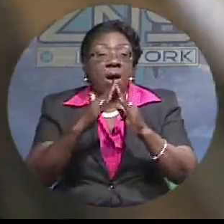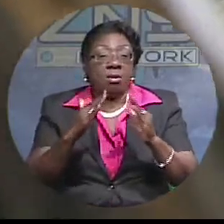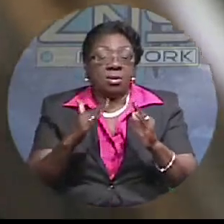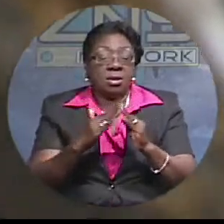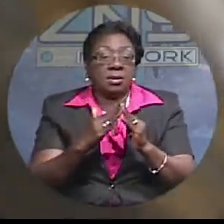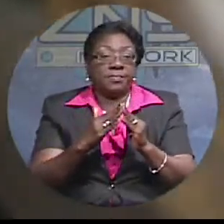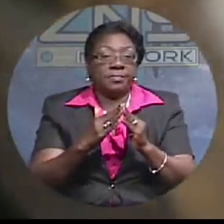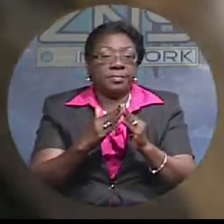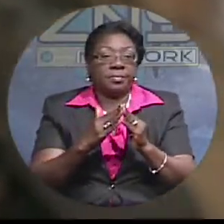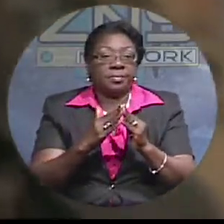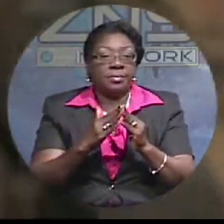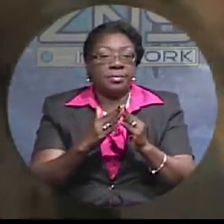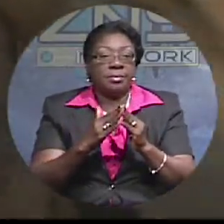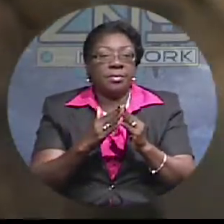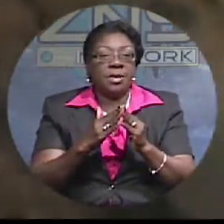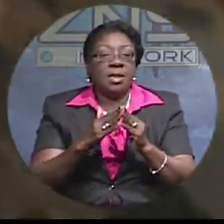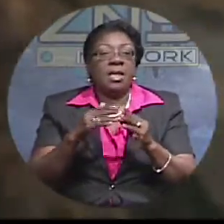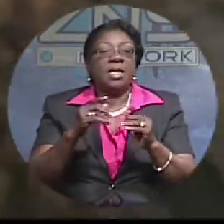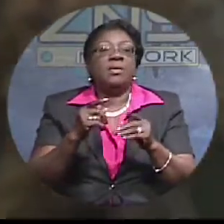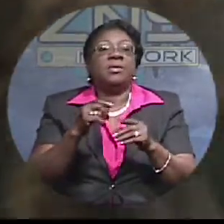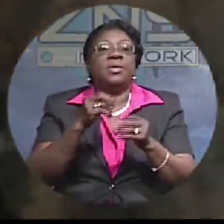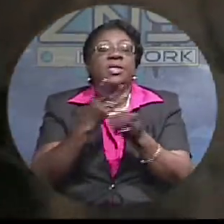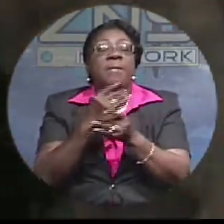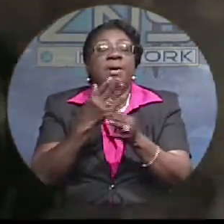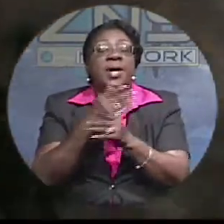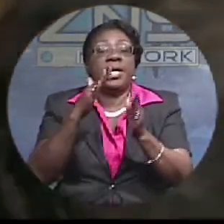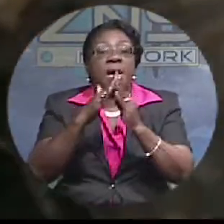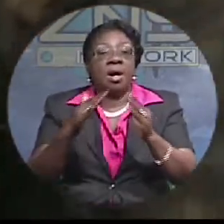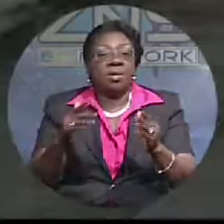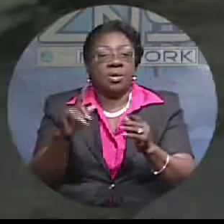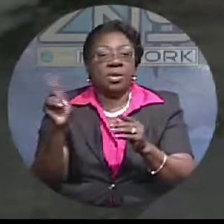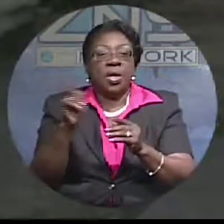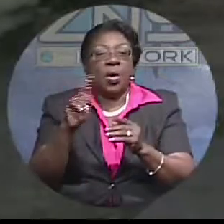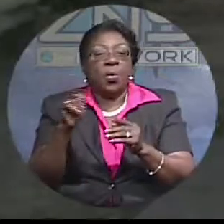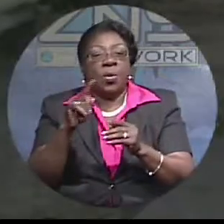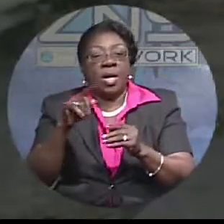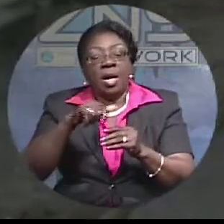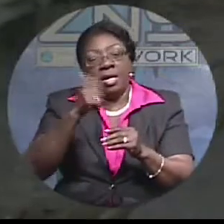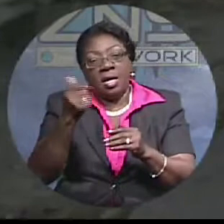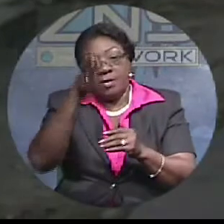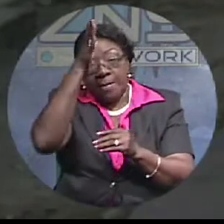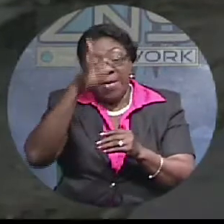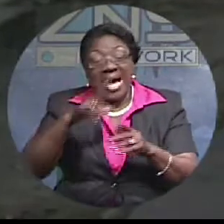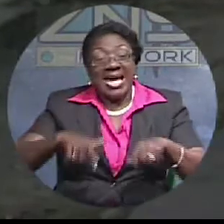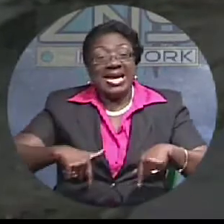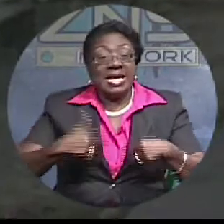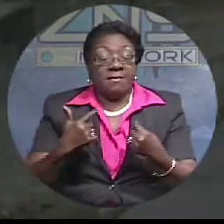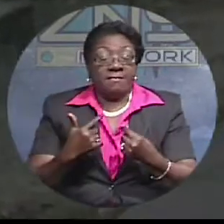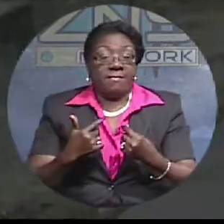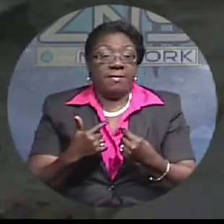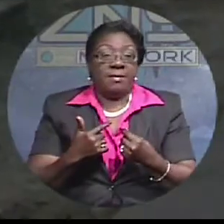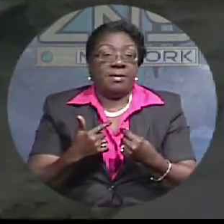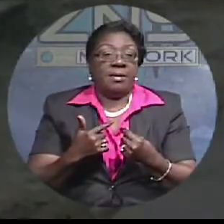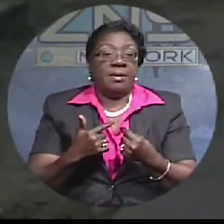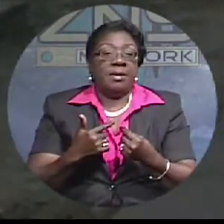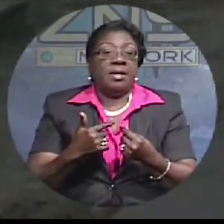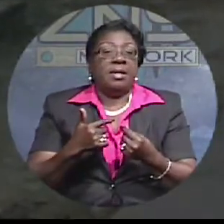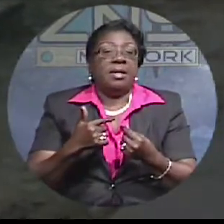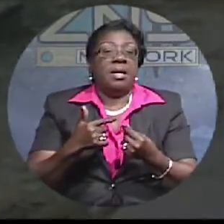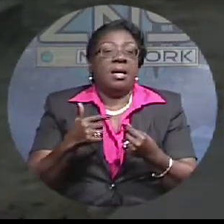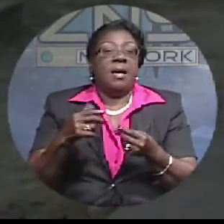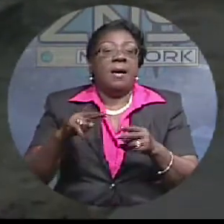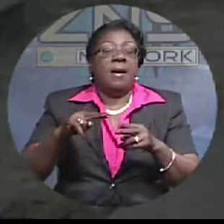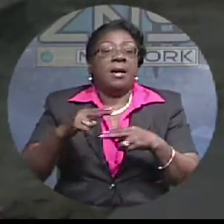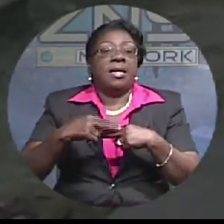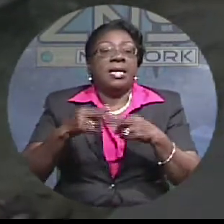they probably burned the wrong house. Those people in that house perished for nothing. Community members who claim that they were close to the family